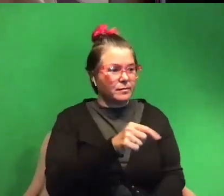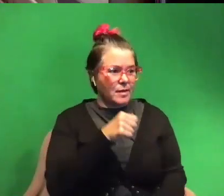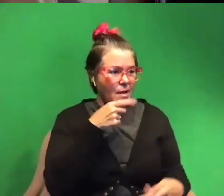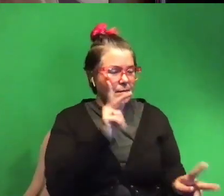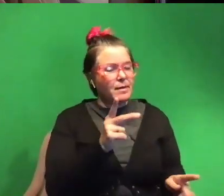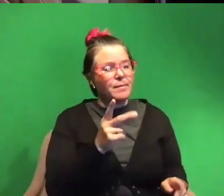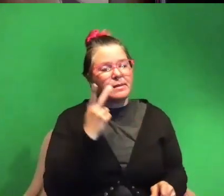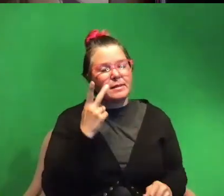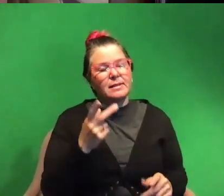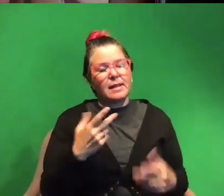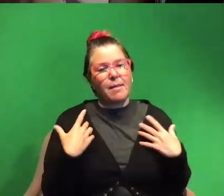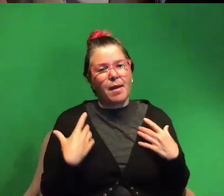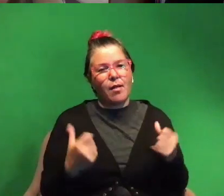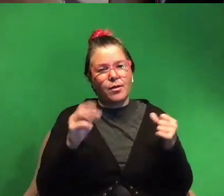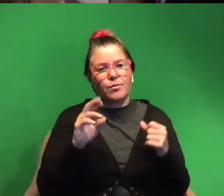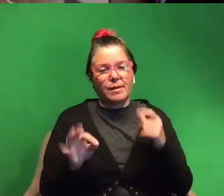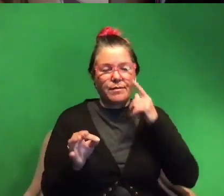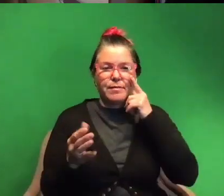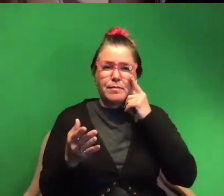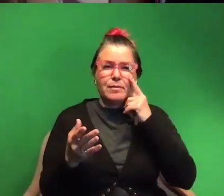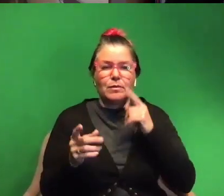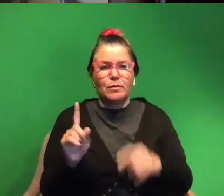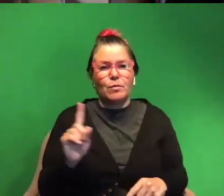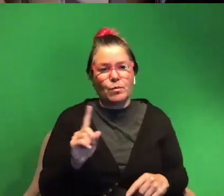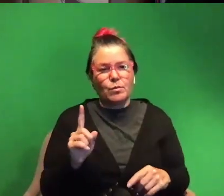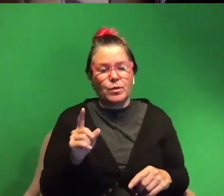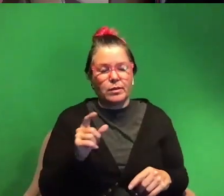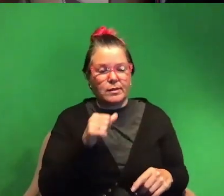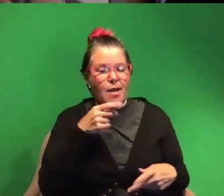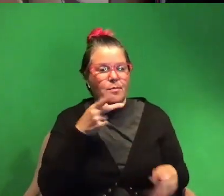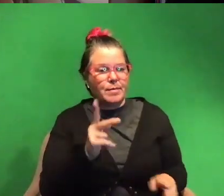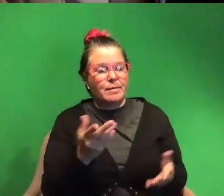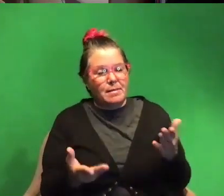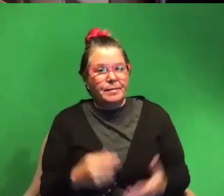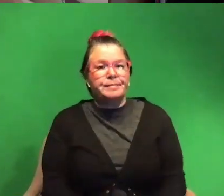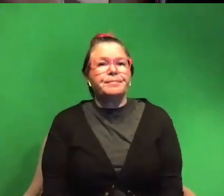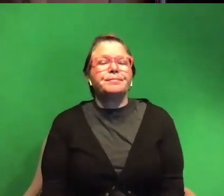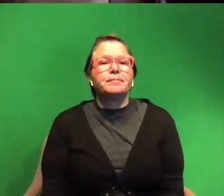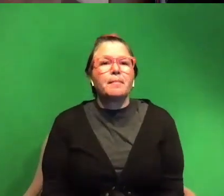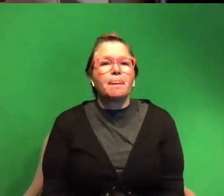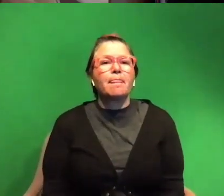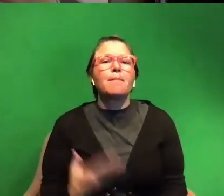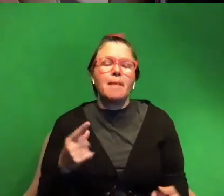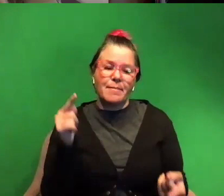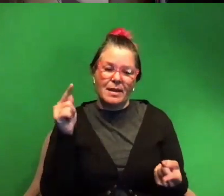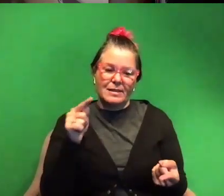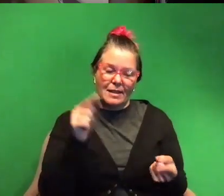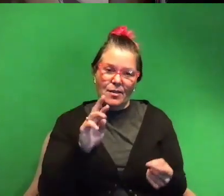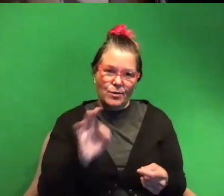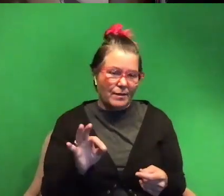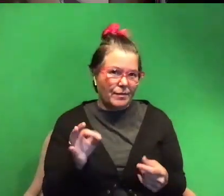might see a slightly healthier reef in the place where shark finning is not permitted. But you also might see a decline in that reef as